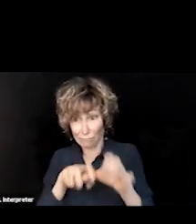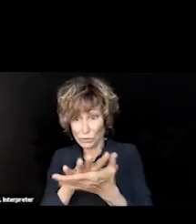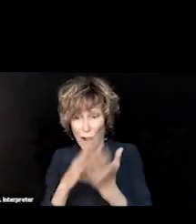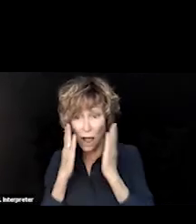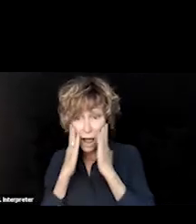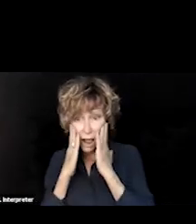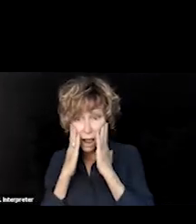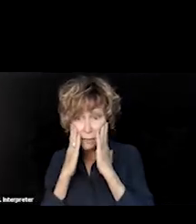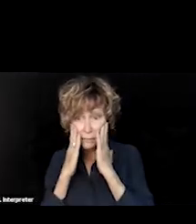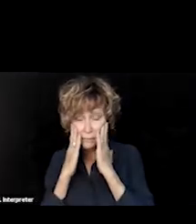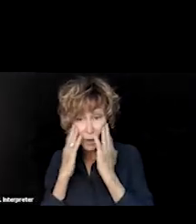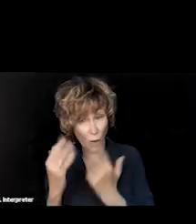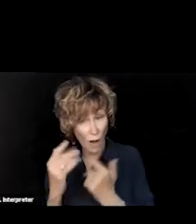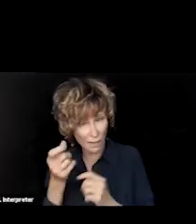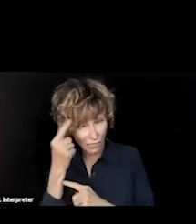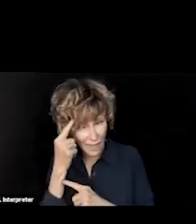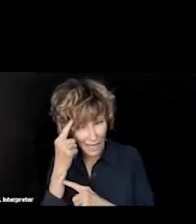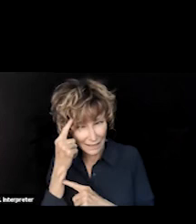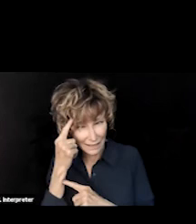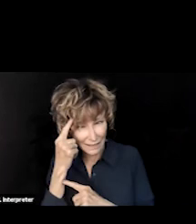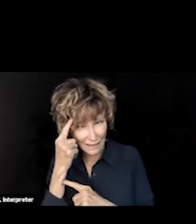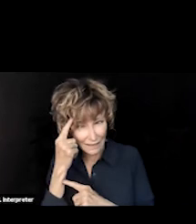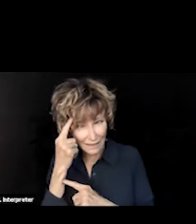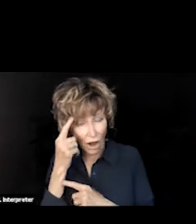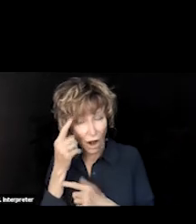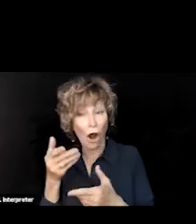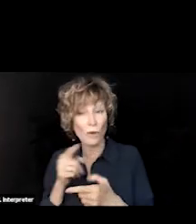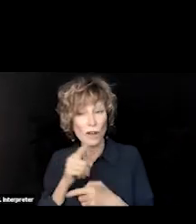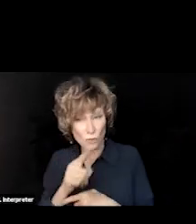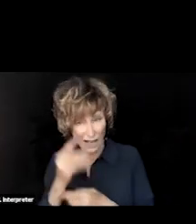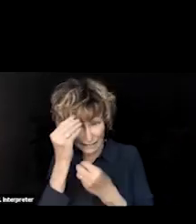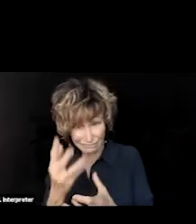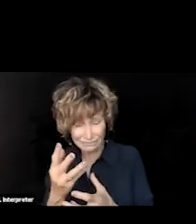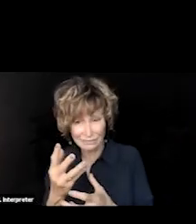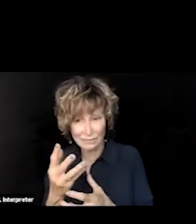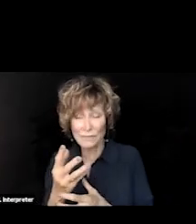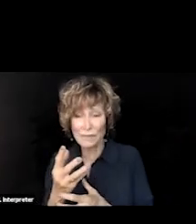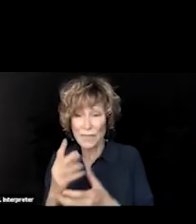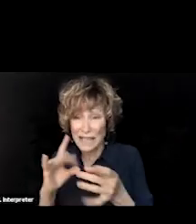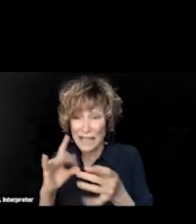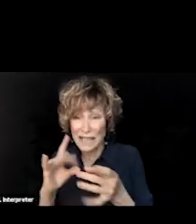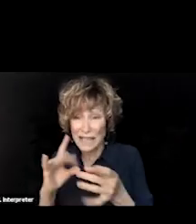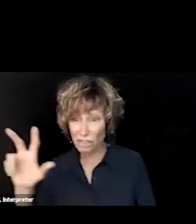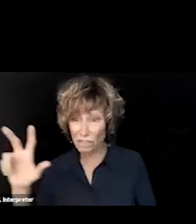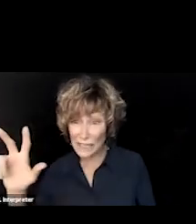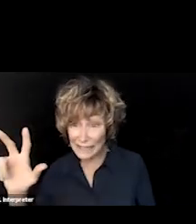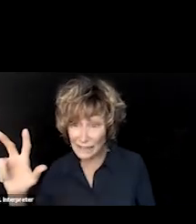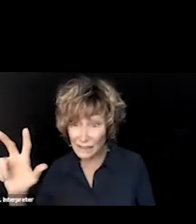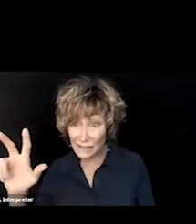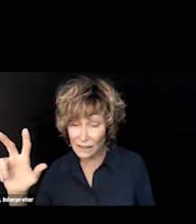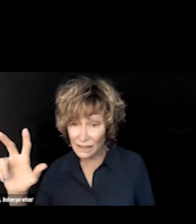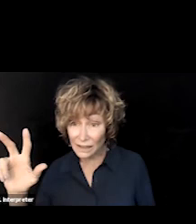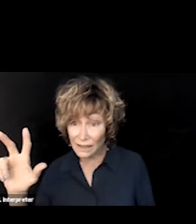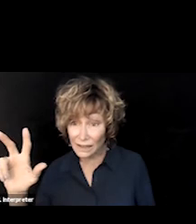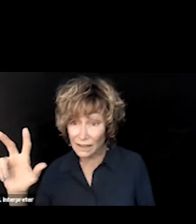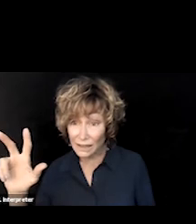Let that sink in. Are we really giving parents that message at age 3? Because at the secondary transition age, we say, come